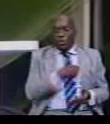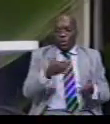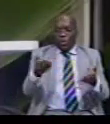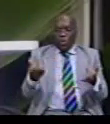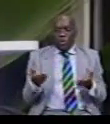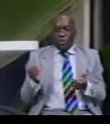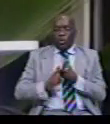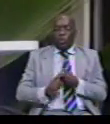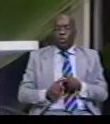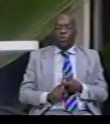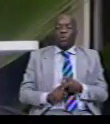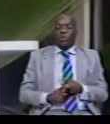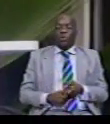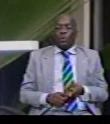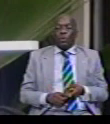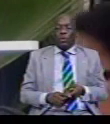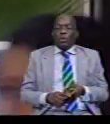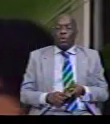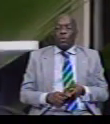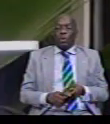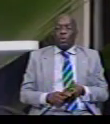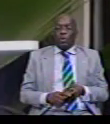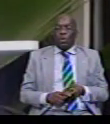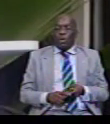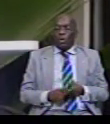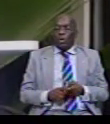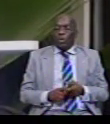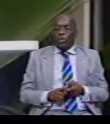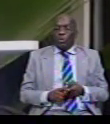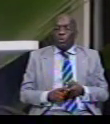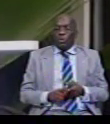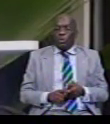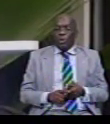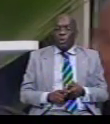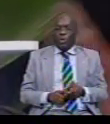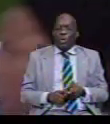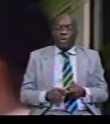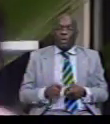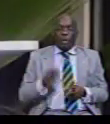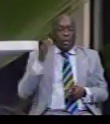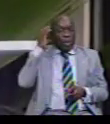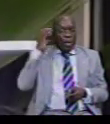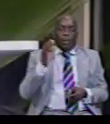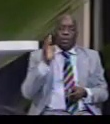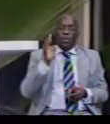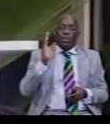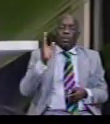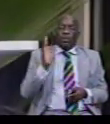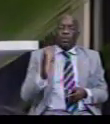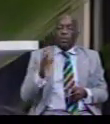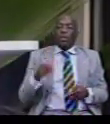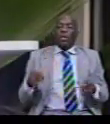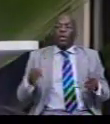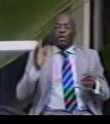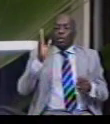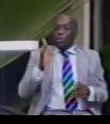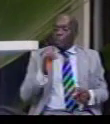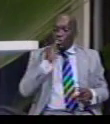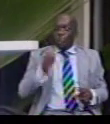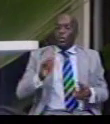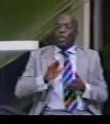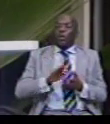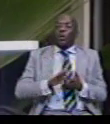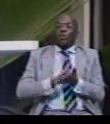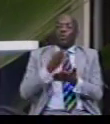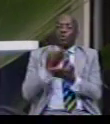testimonies right now. Testimony, they are proof of God's authentic power, his unfailing power to help his